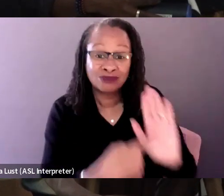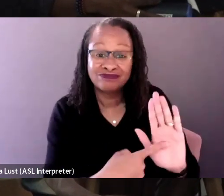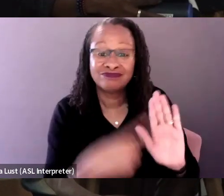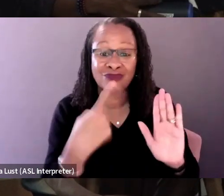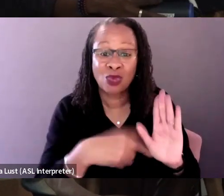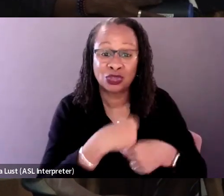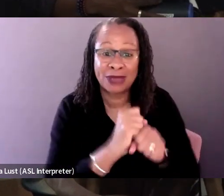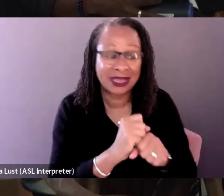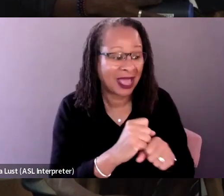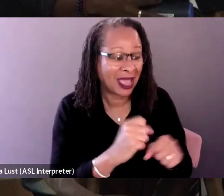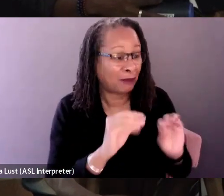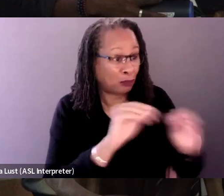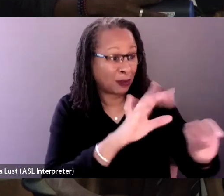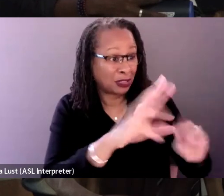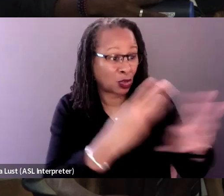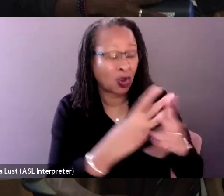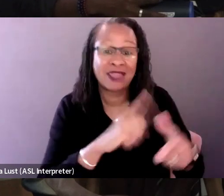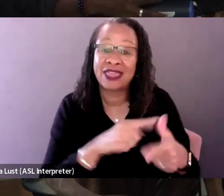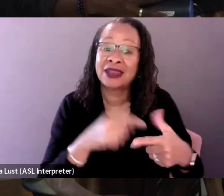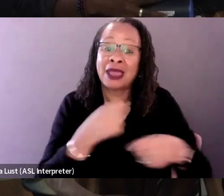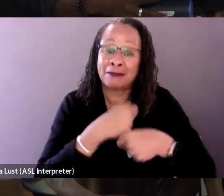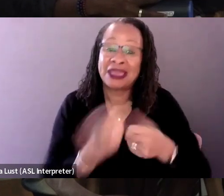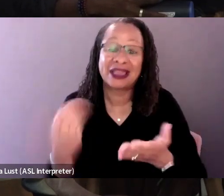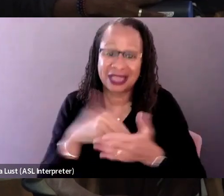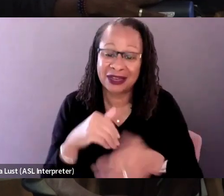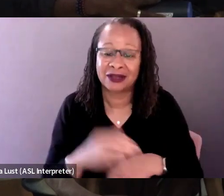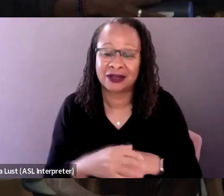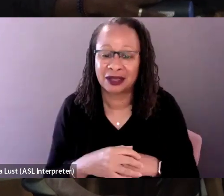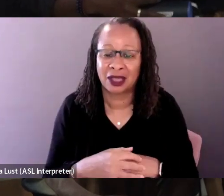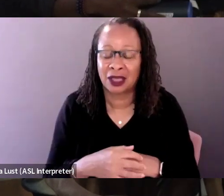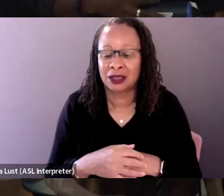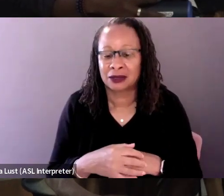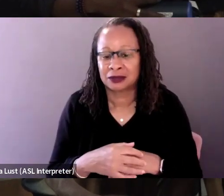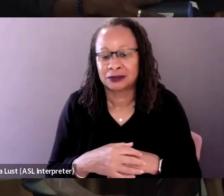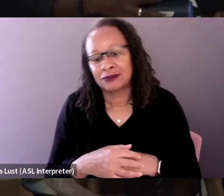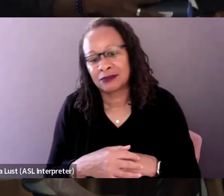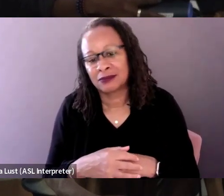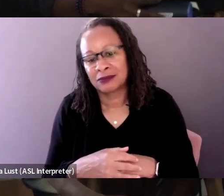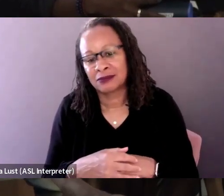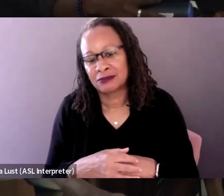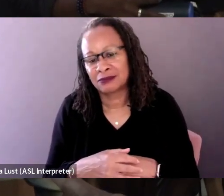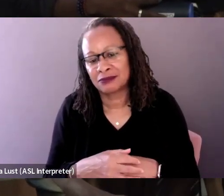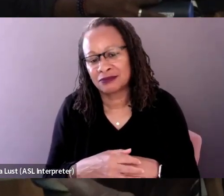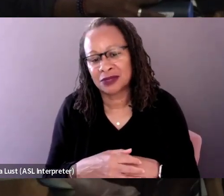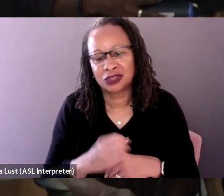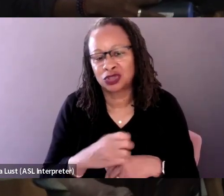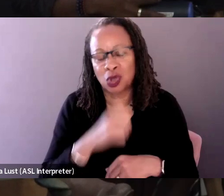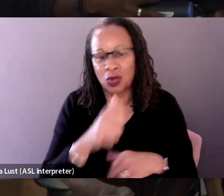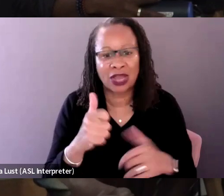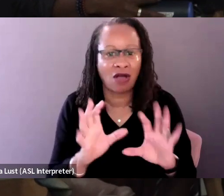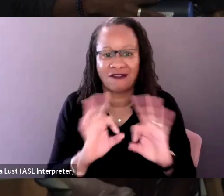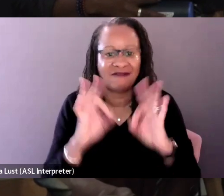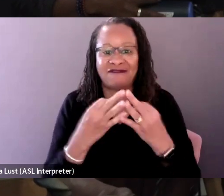You know what I'm saying? At least with creative work. I'm not saying run out and go, get all, knocked up or familyed up, but family